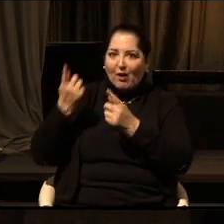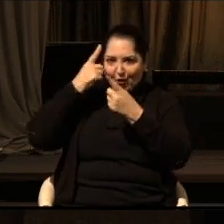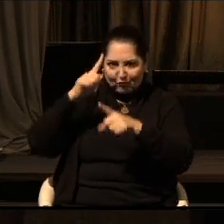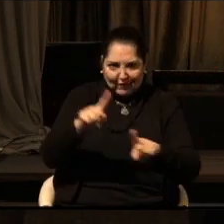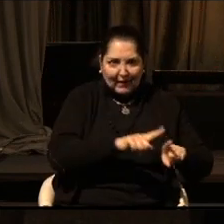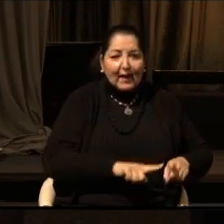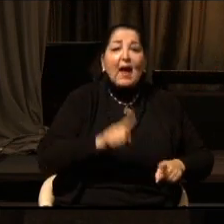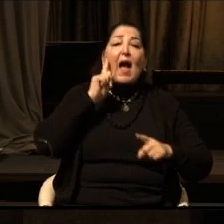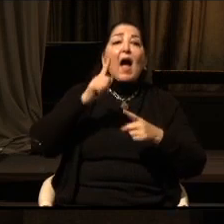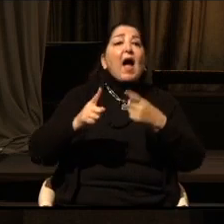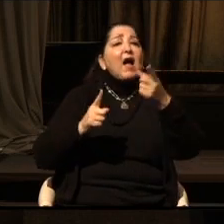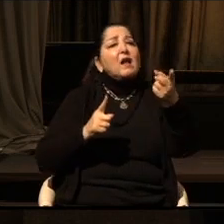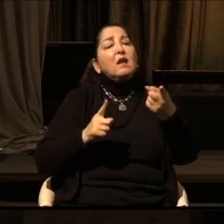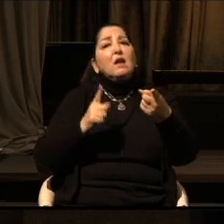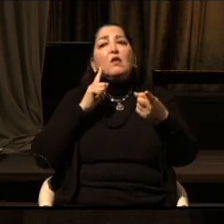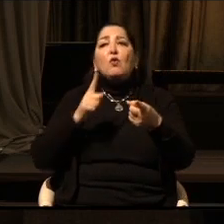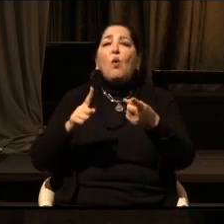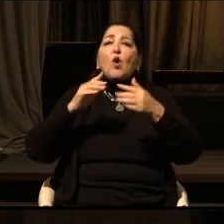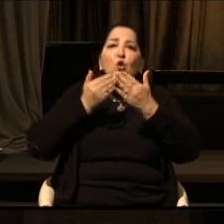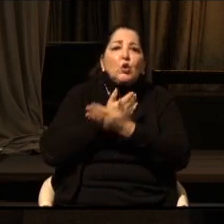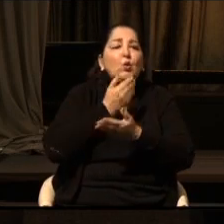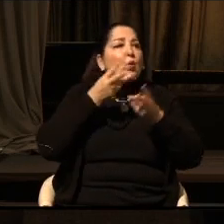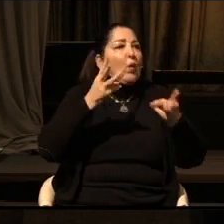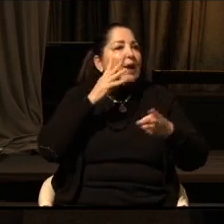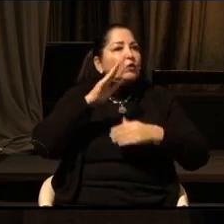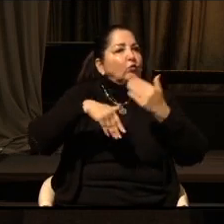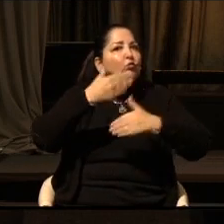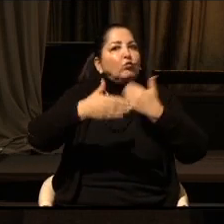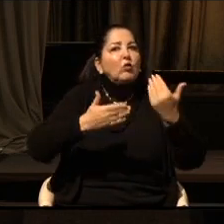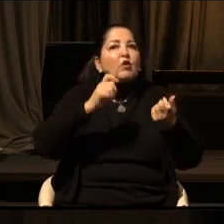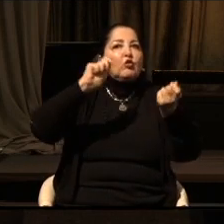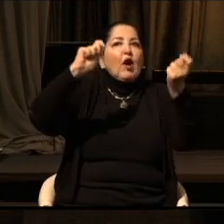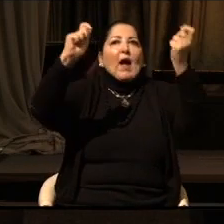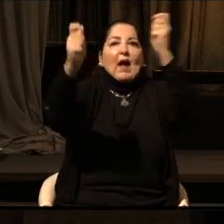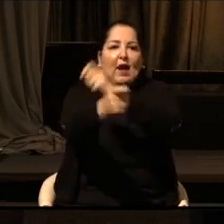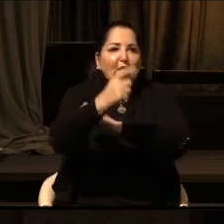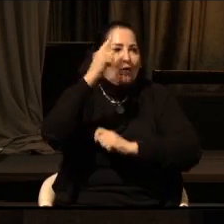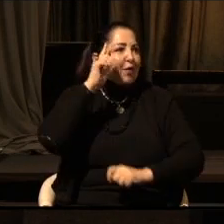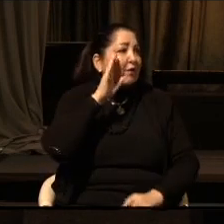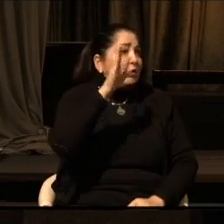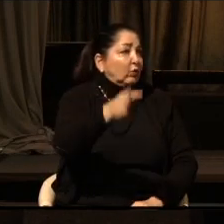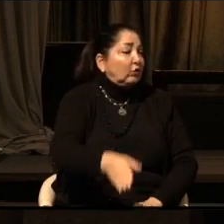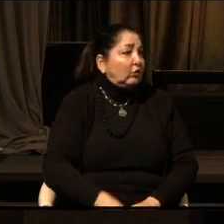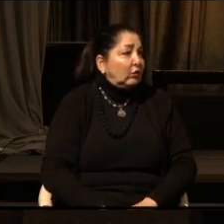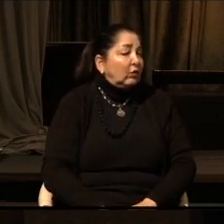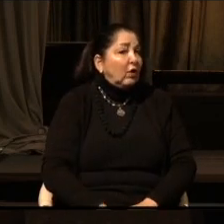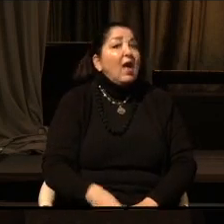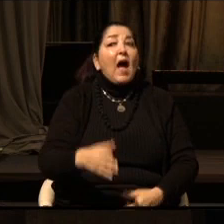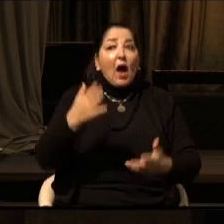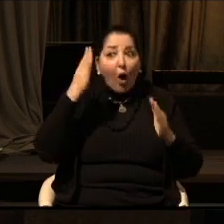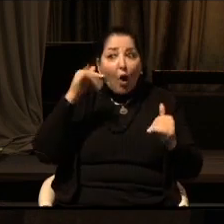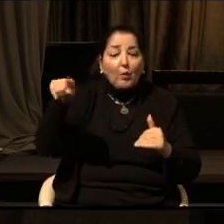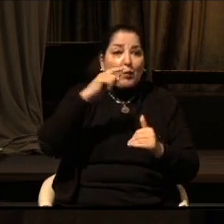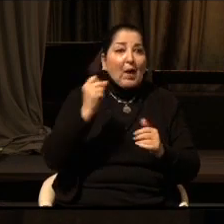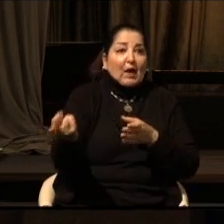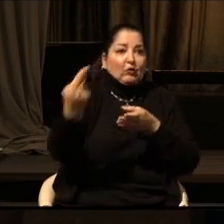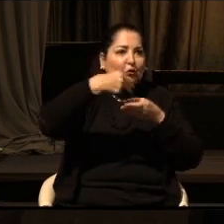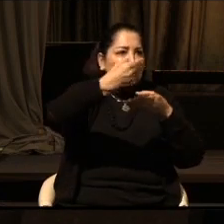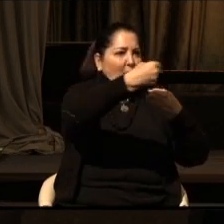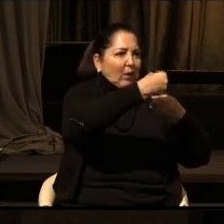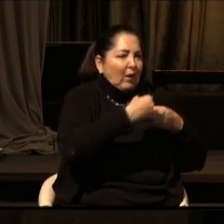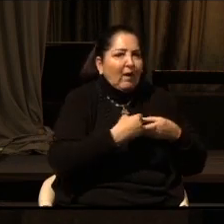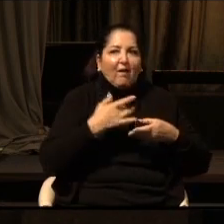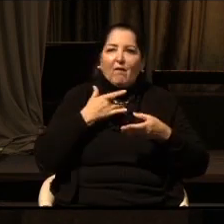all co-sign onto. We look forward to being engaged and challenged by your